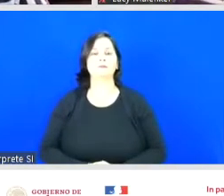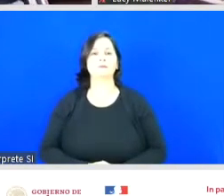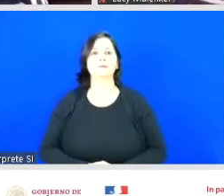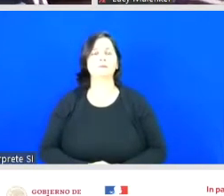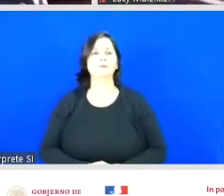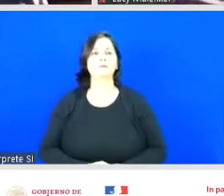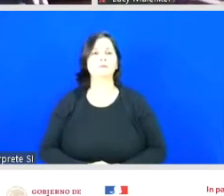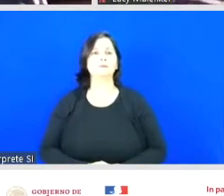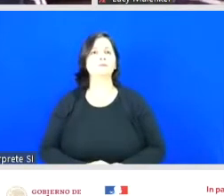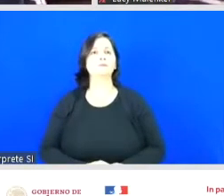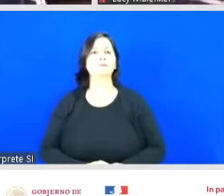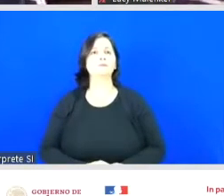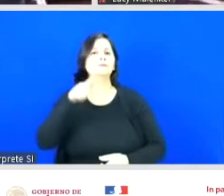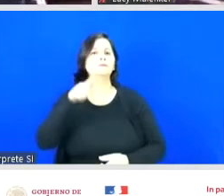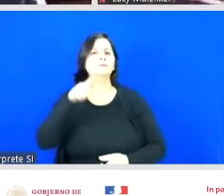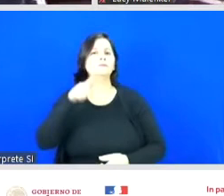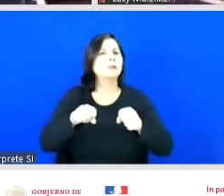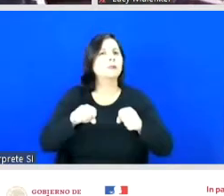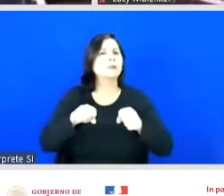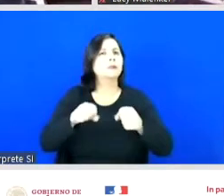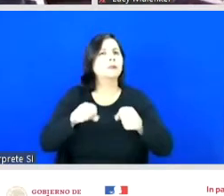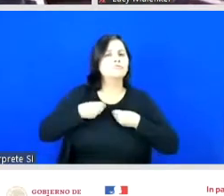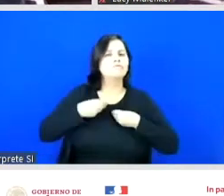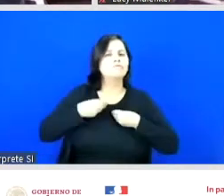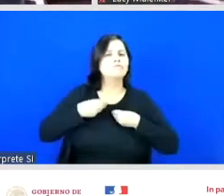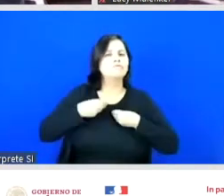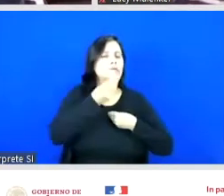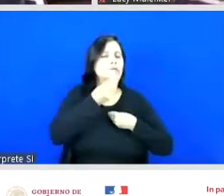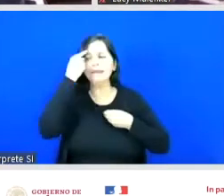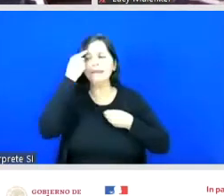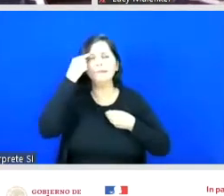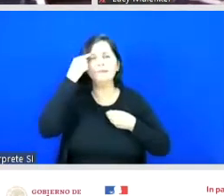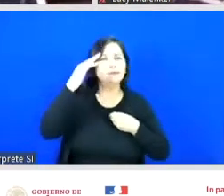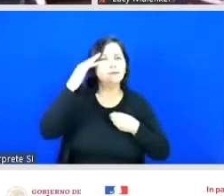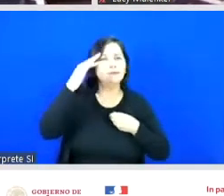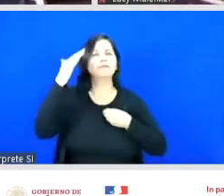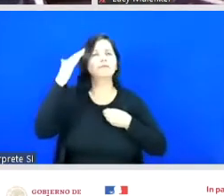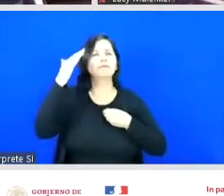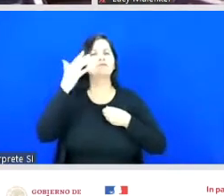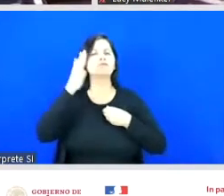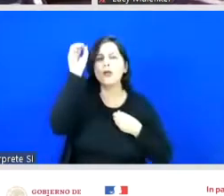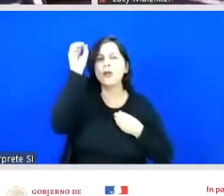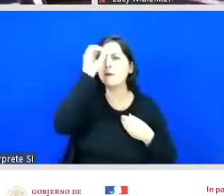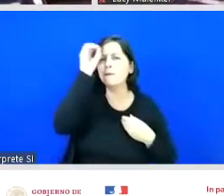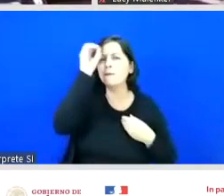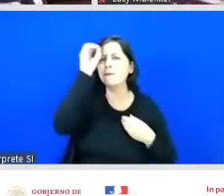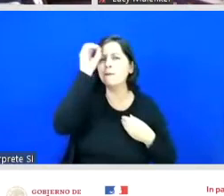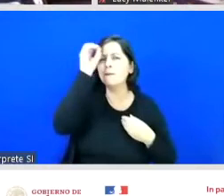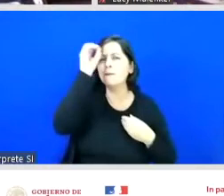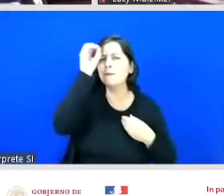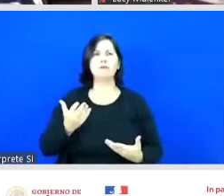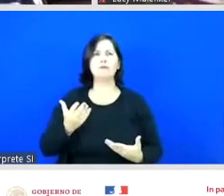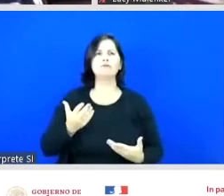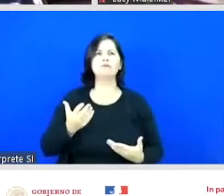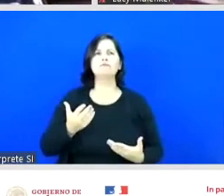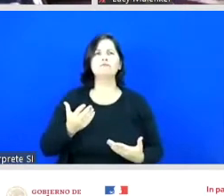actions that you would suggest as priorities to make this feminist agenda for climate justice